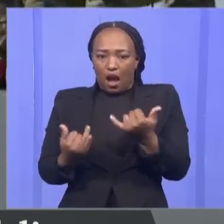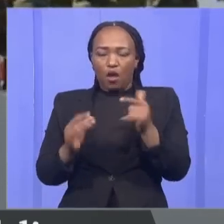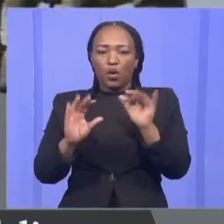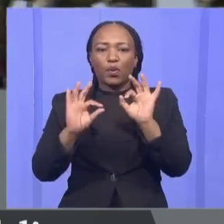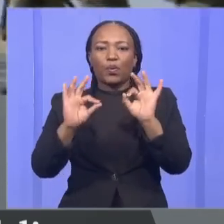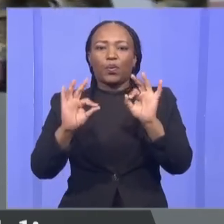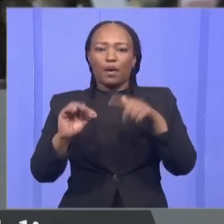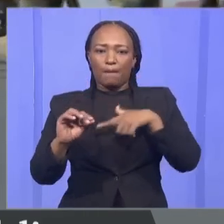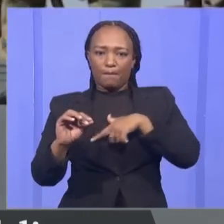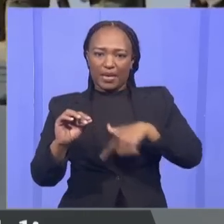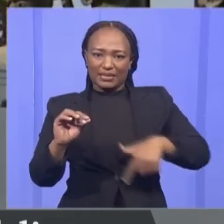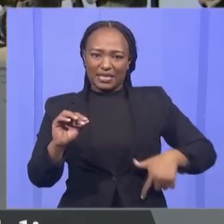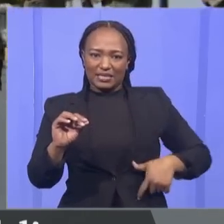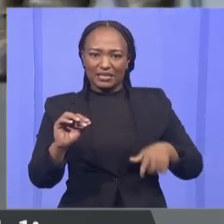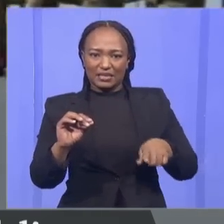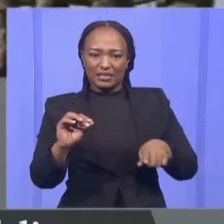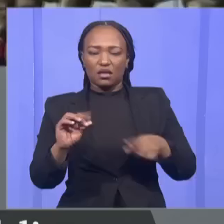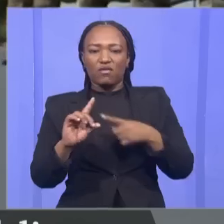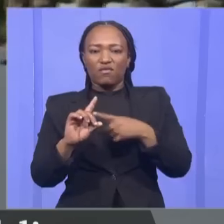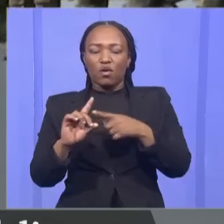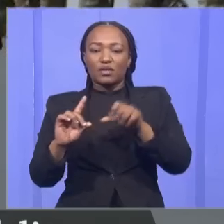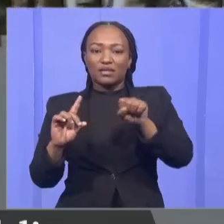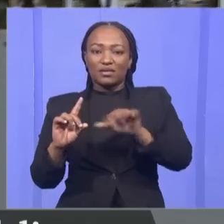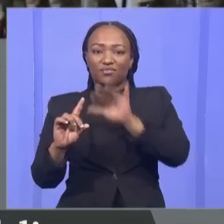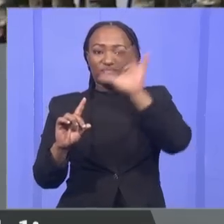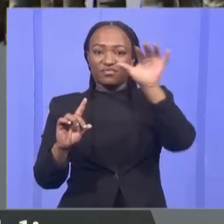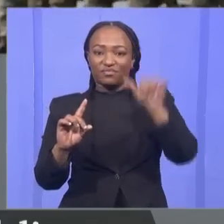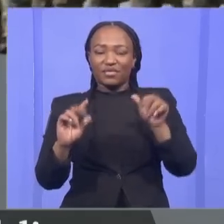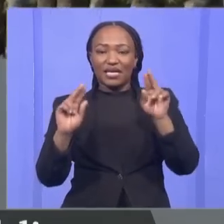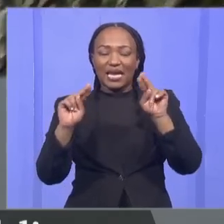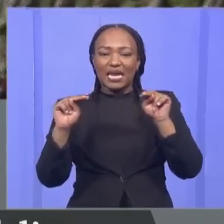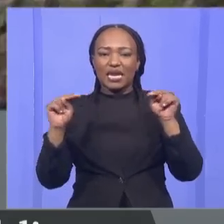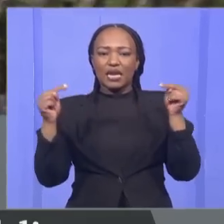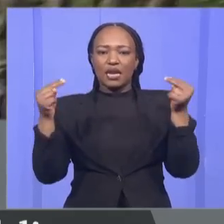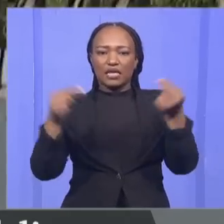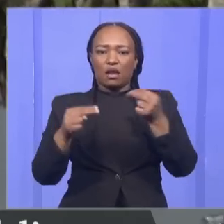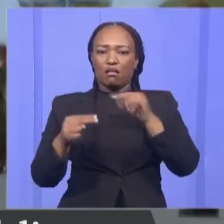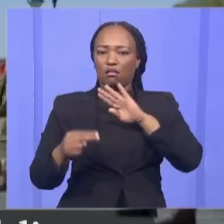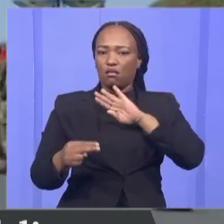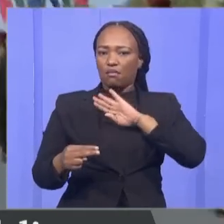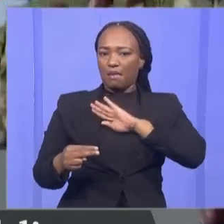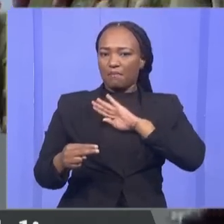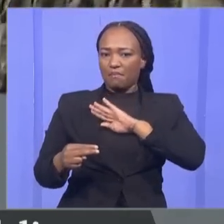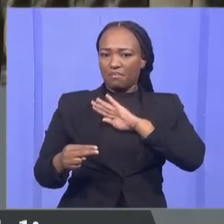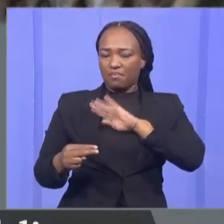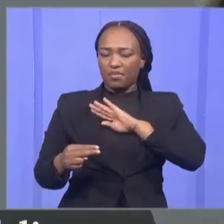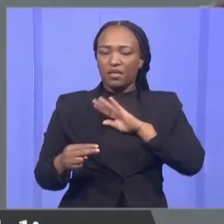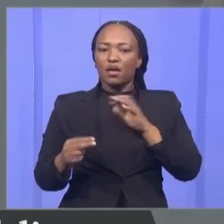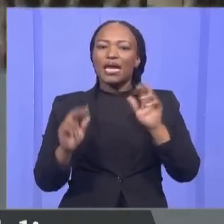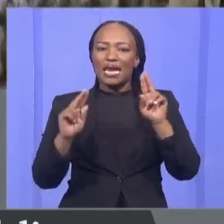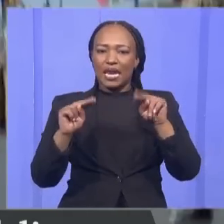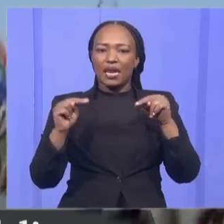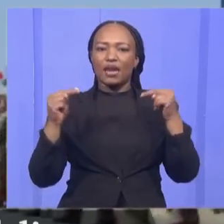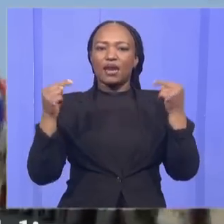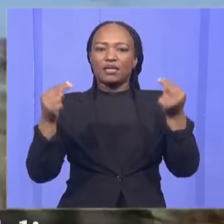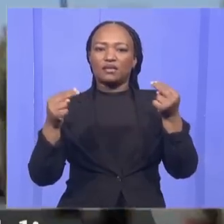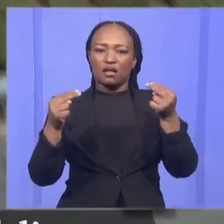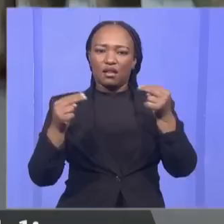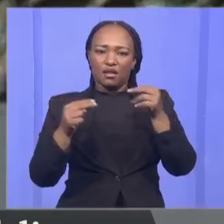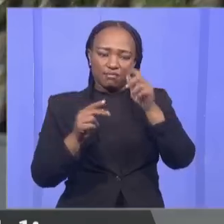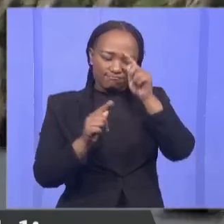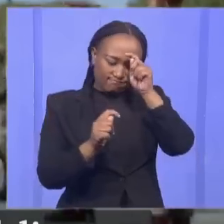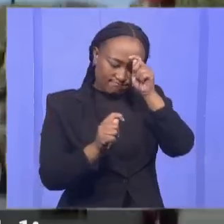the commander-in-chief of the South African National Defence Force. Now, that is when the national salute will be presented to the president,